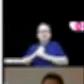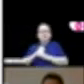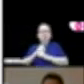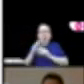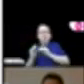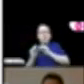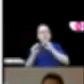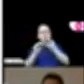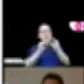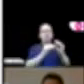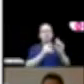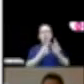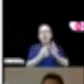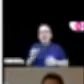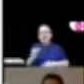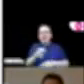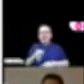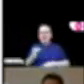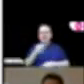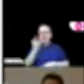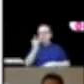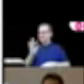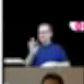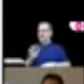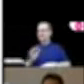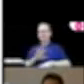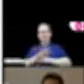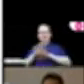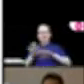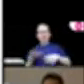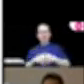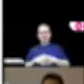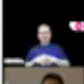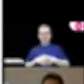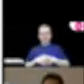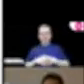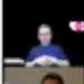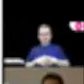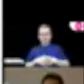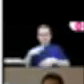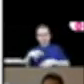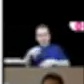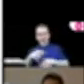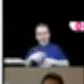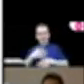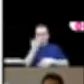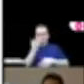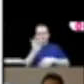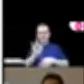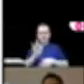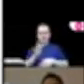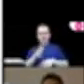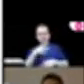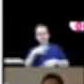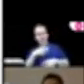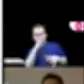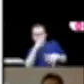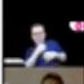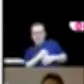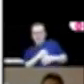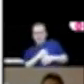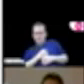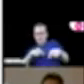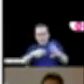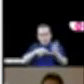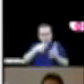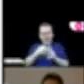another city and pretend like they're not. No one wants to do that. No one would ever do that here in UK. They cannot say